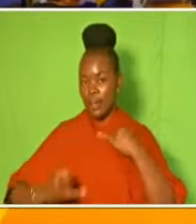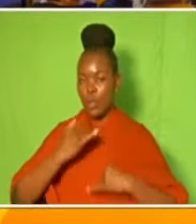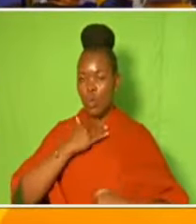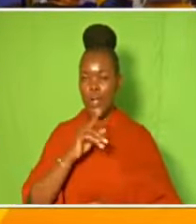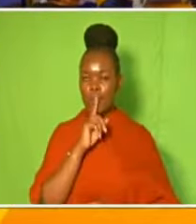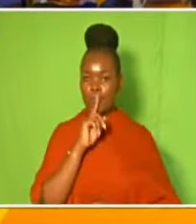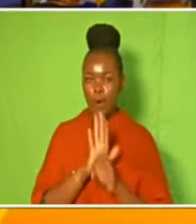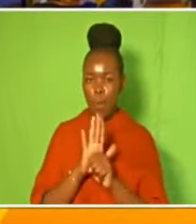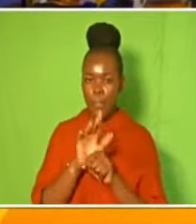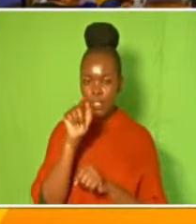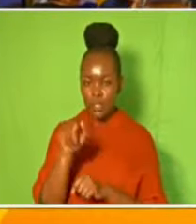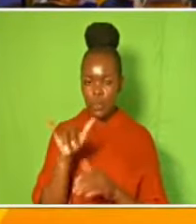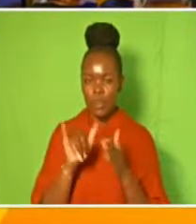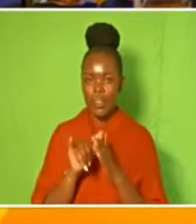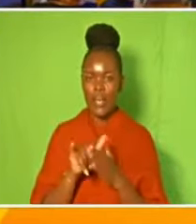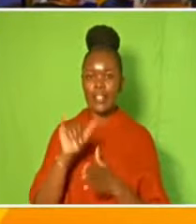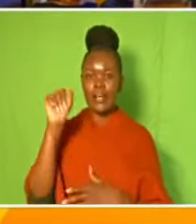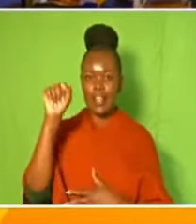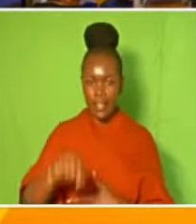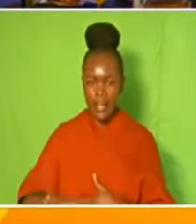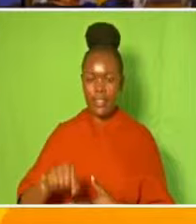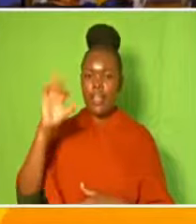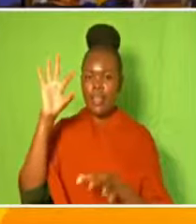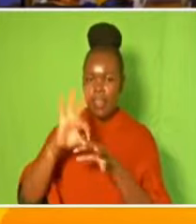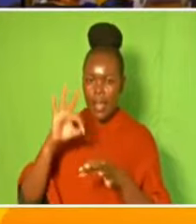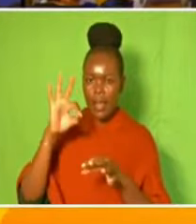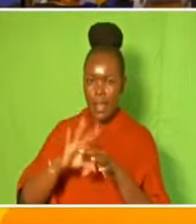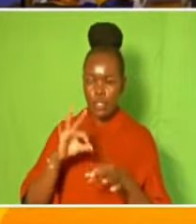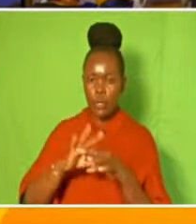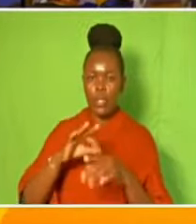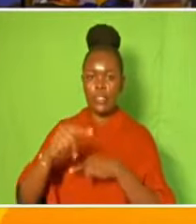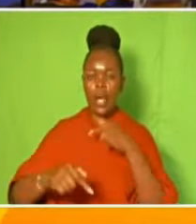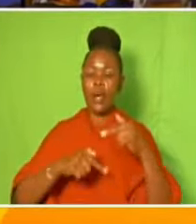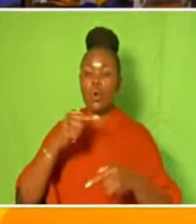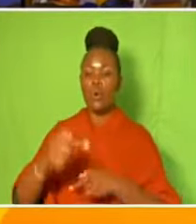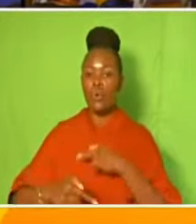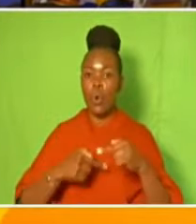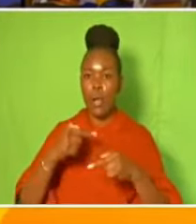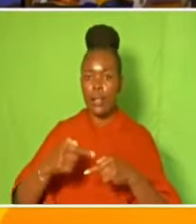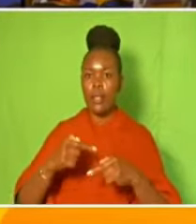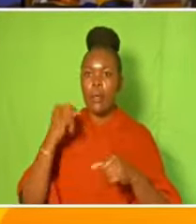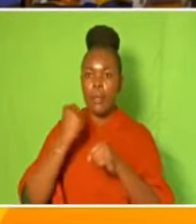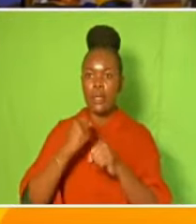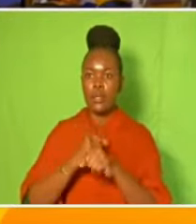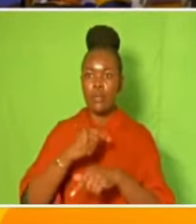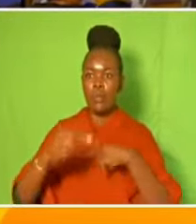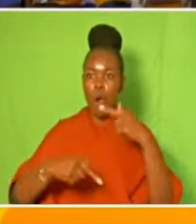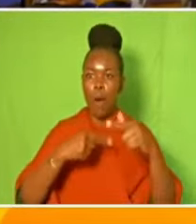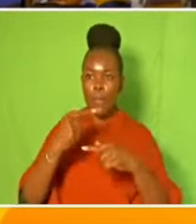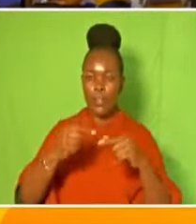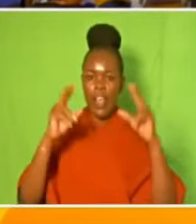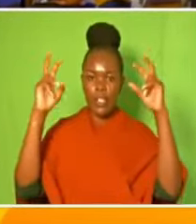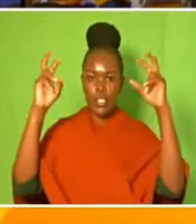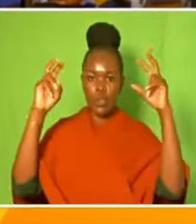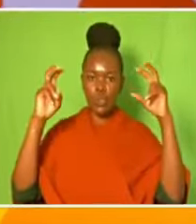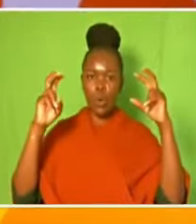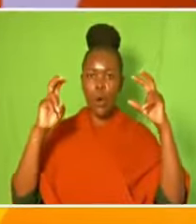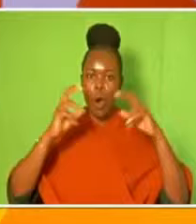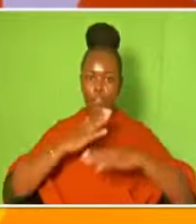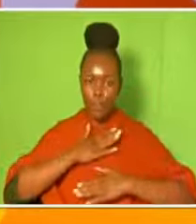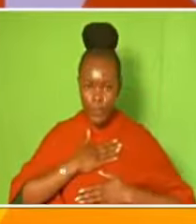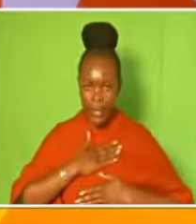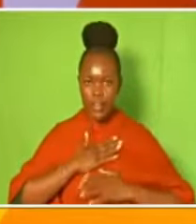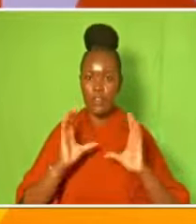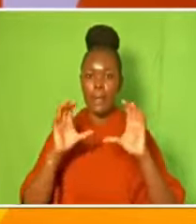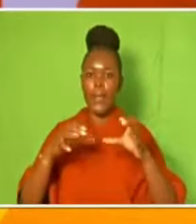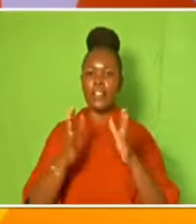give you assurance that the elections ongoing will be taking care of issues of fidelity, issues